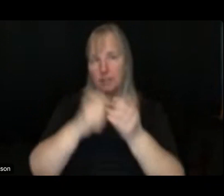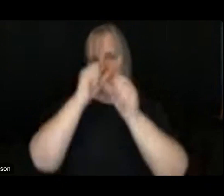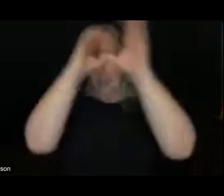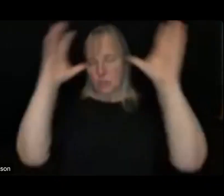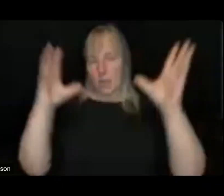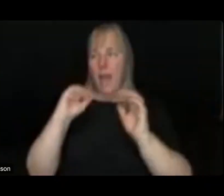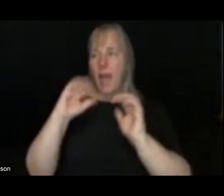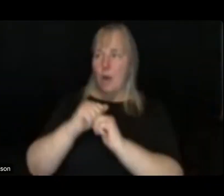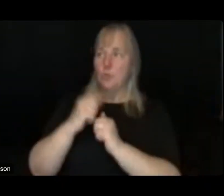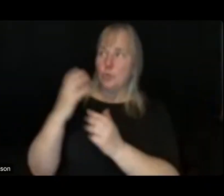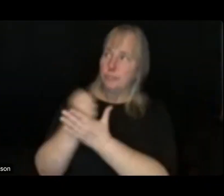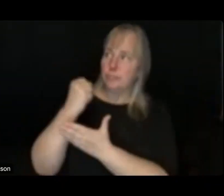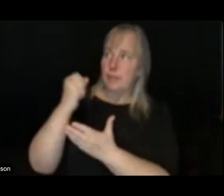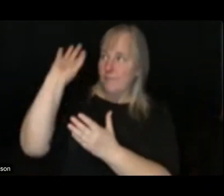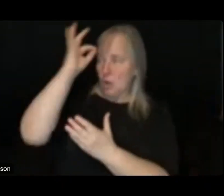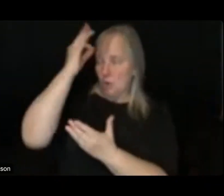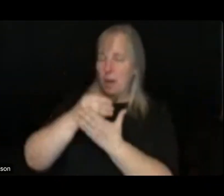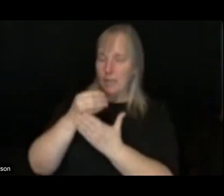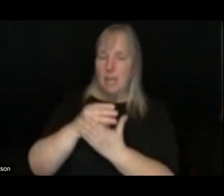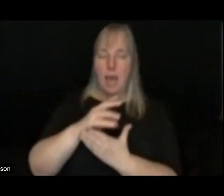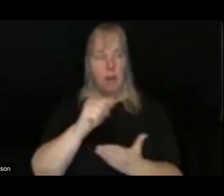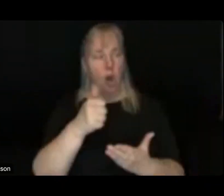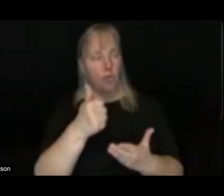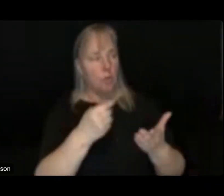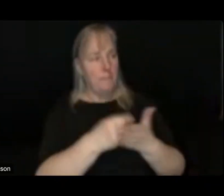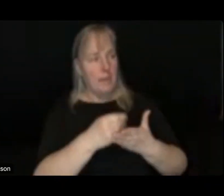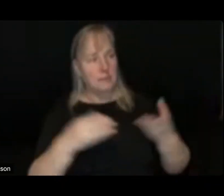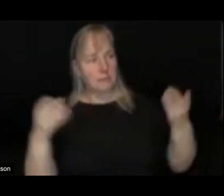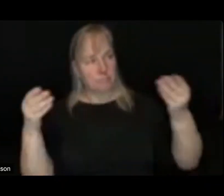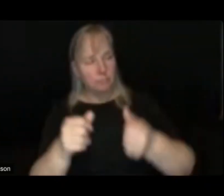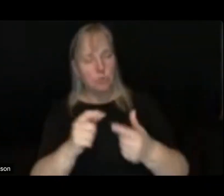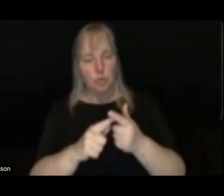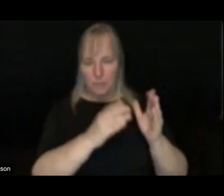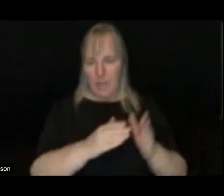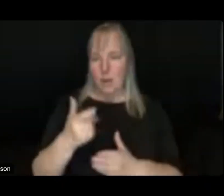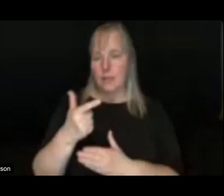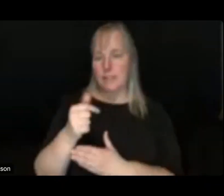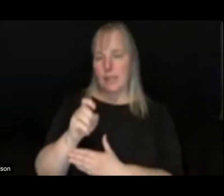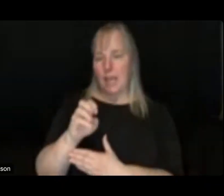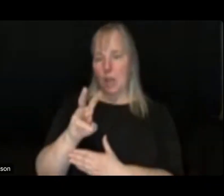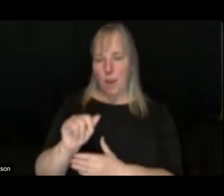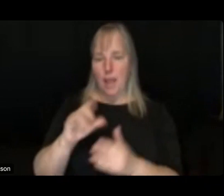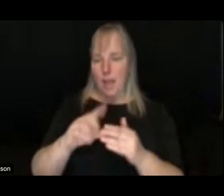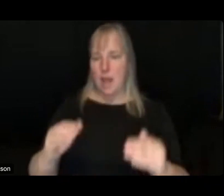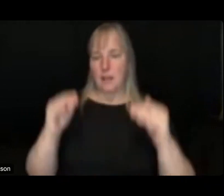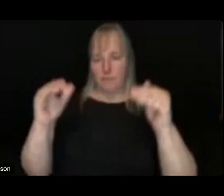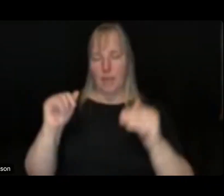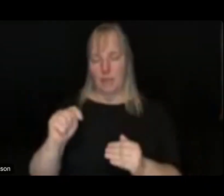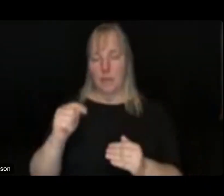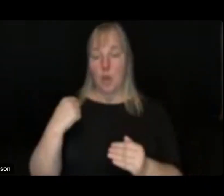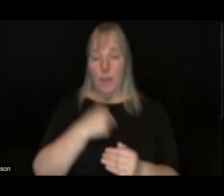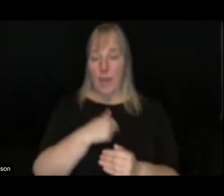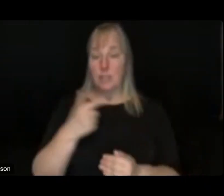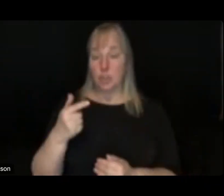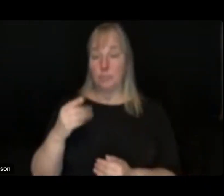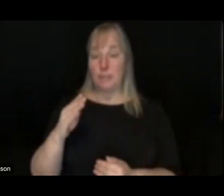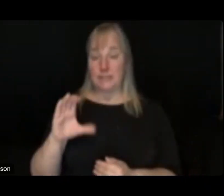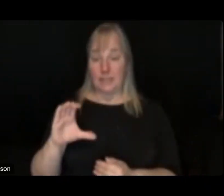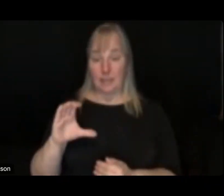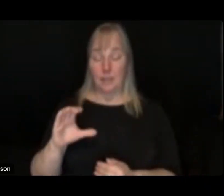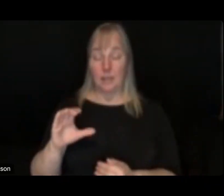of plan out Gateway and elevate it. So to your point, I mean, and we had the GBC come out and take a